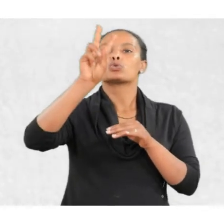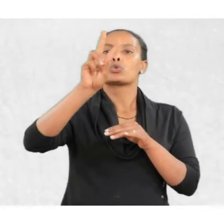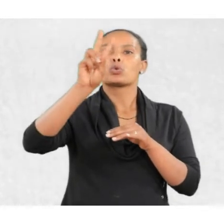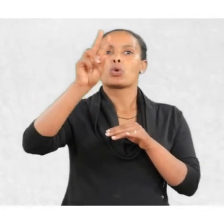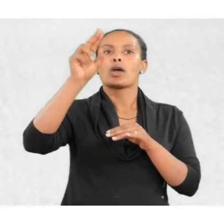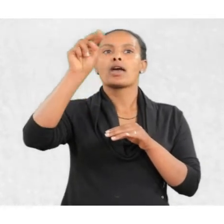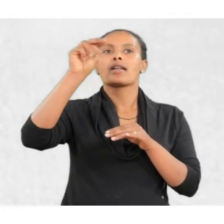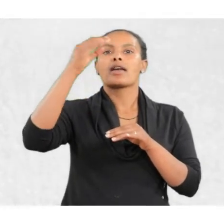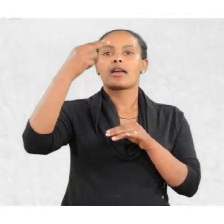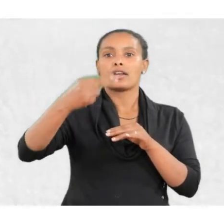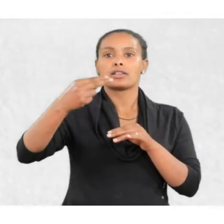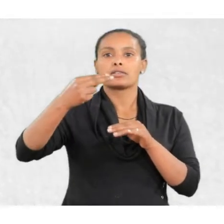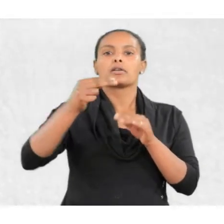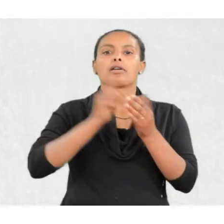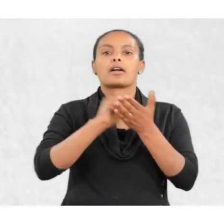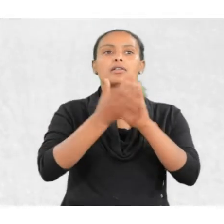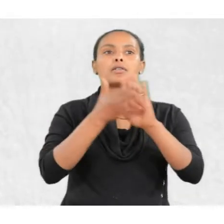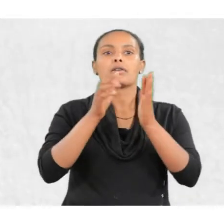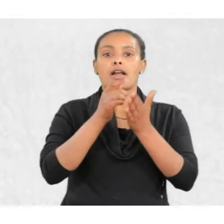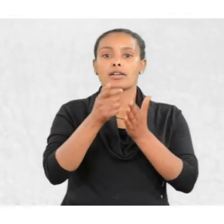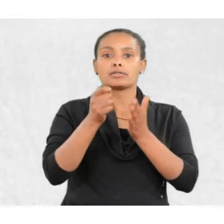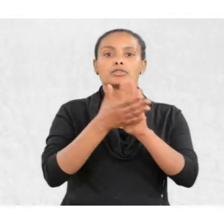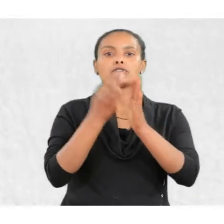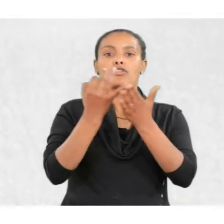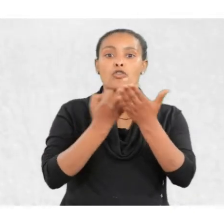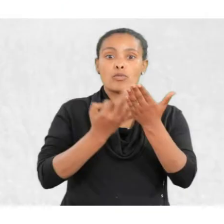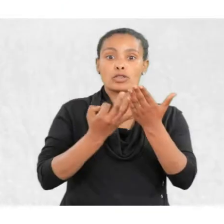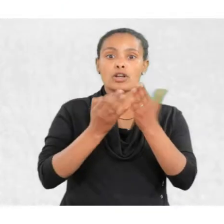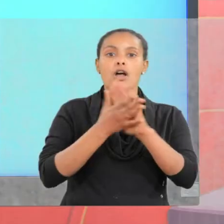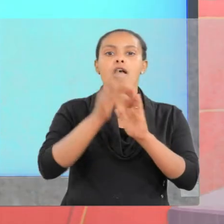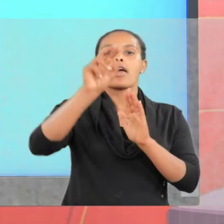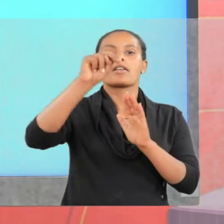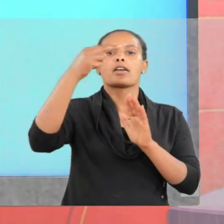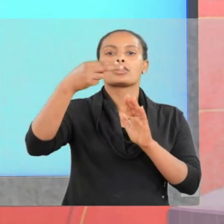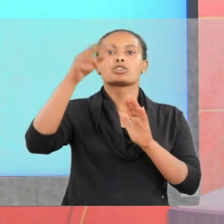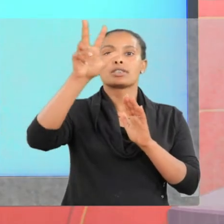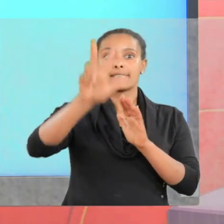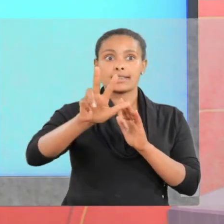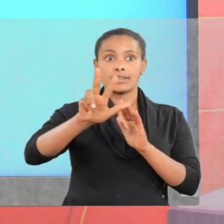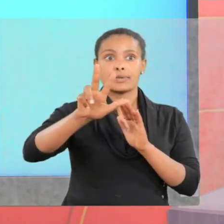gas. Write the rate of the reaction for the formation of ammonia.